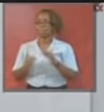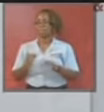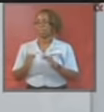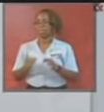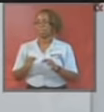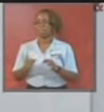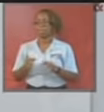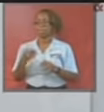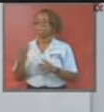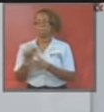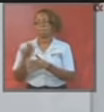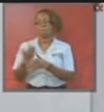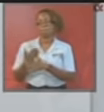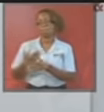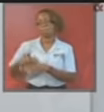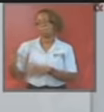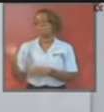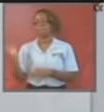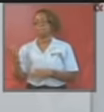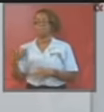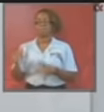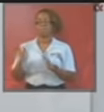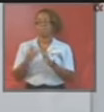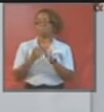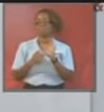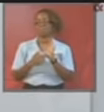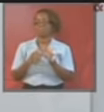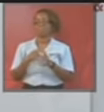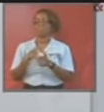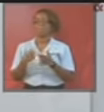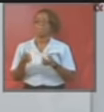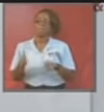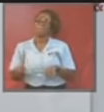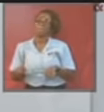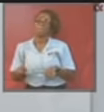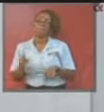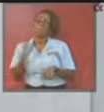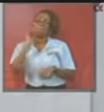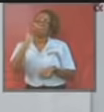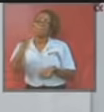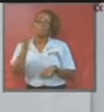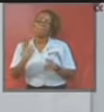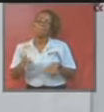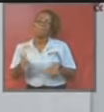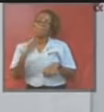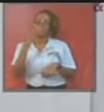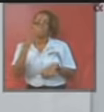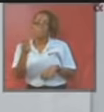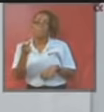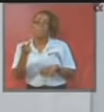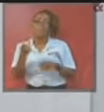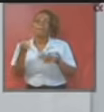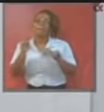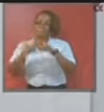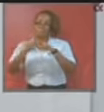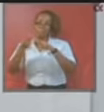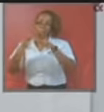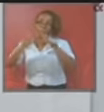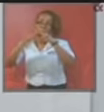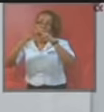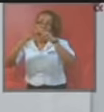if we don't abide by the very strict guidelines that we have been holding to The guidelines have been keeping